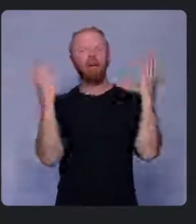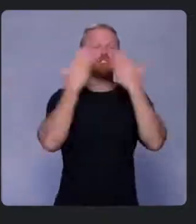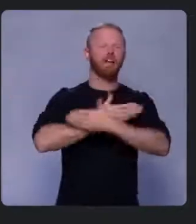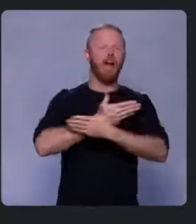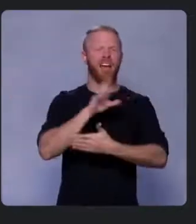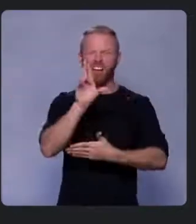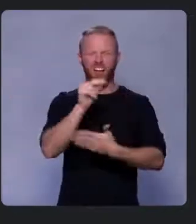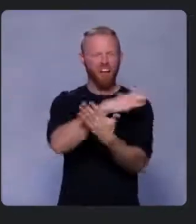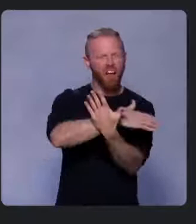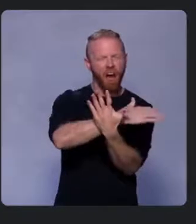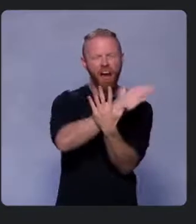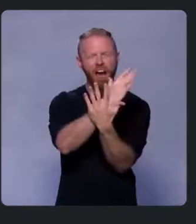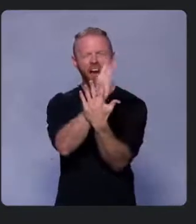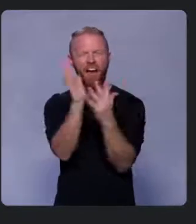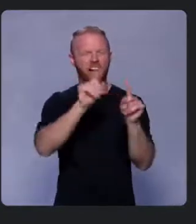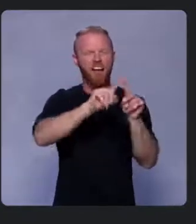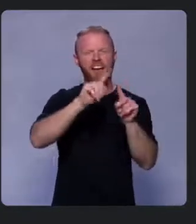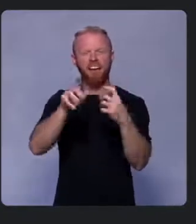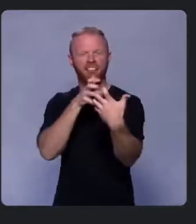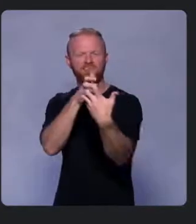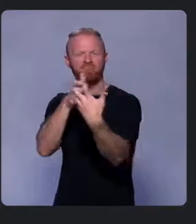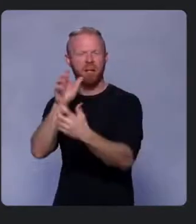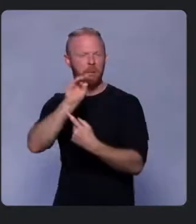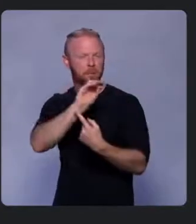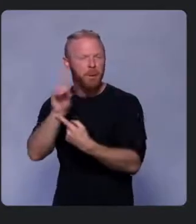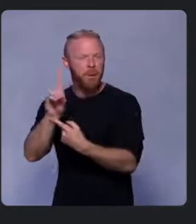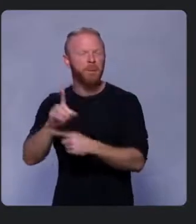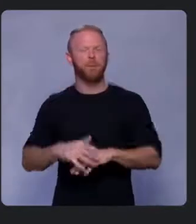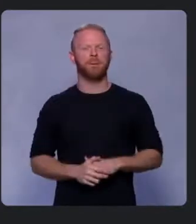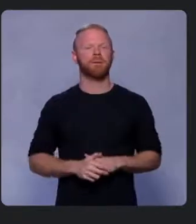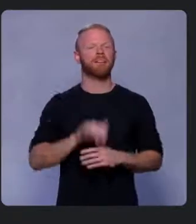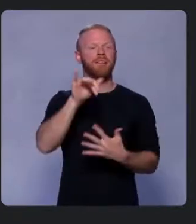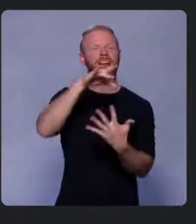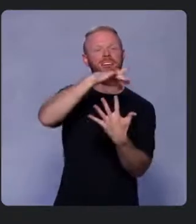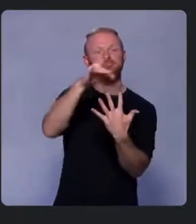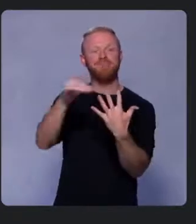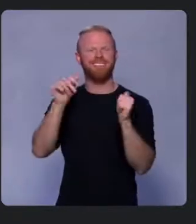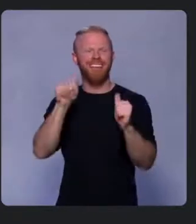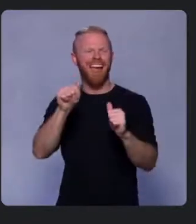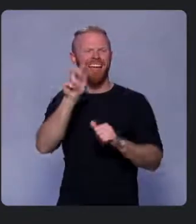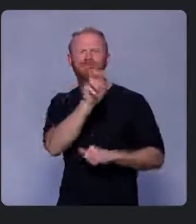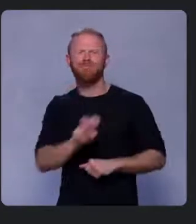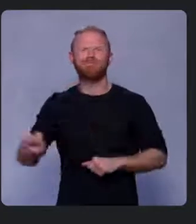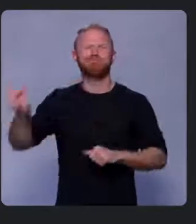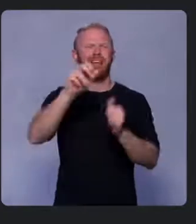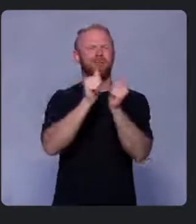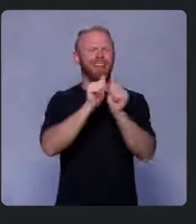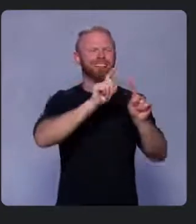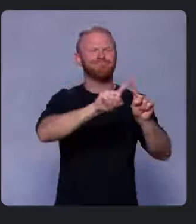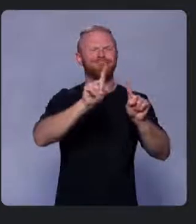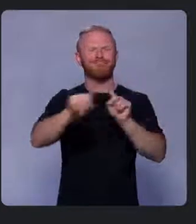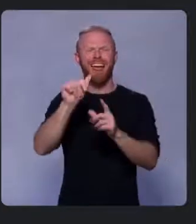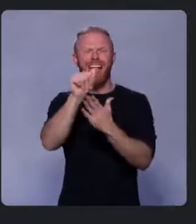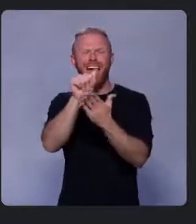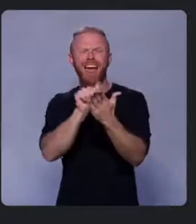every mood. These selections can travel with your account across every app and every